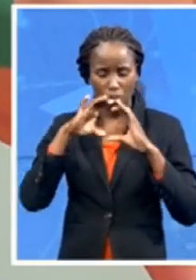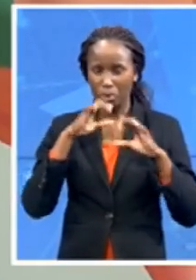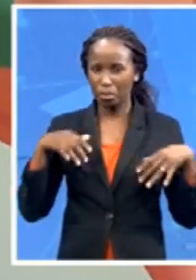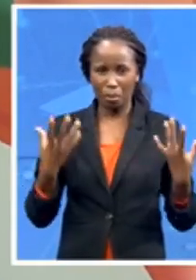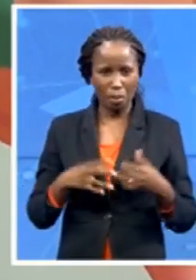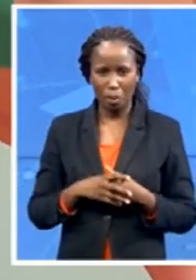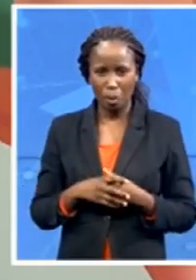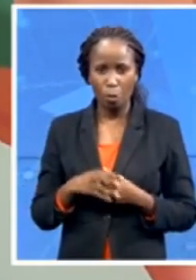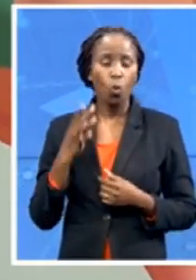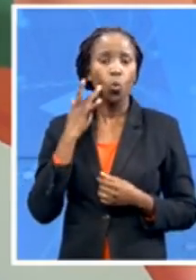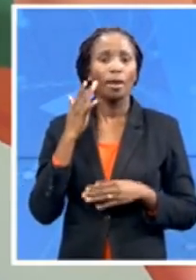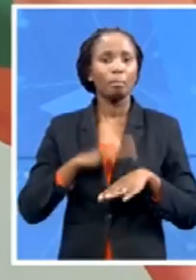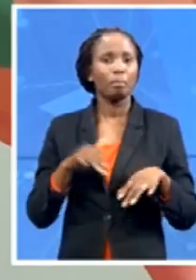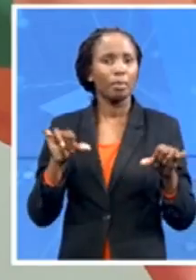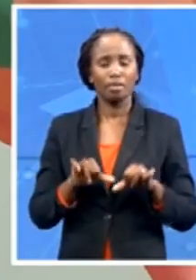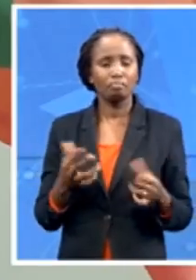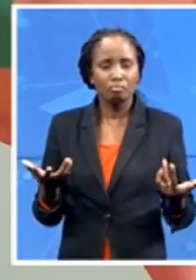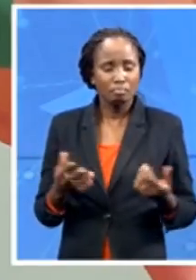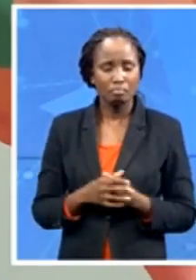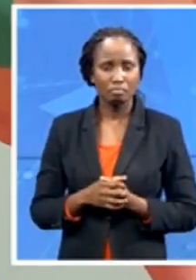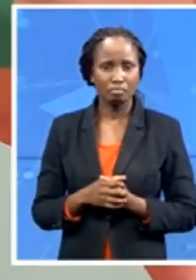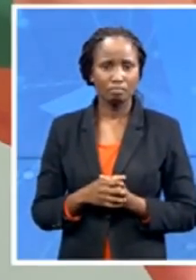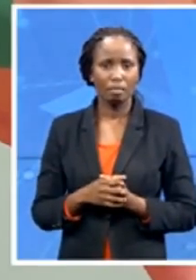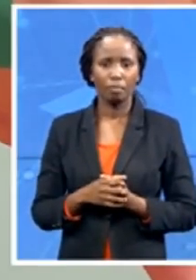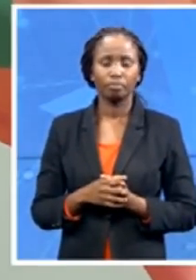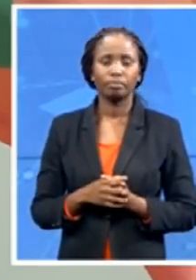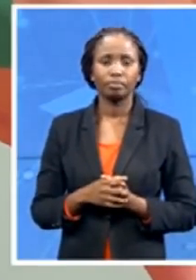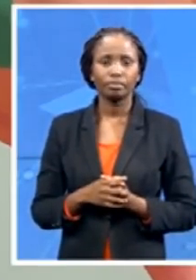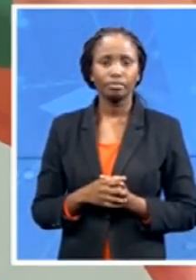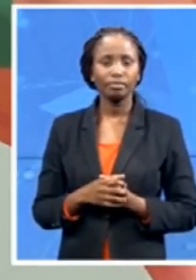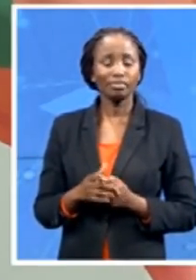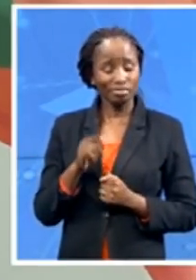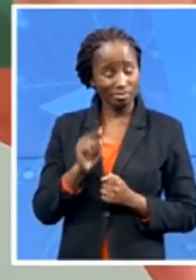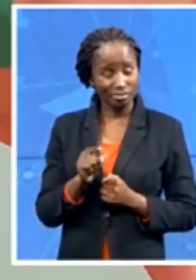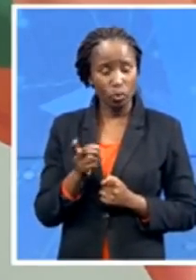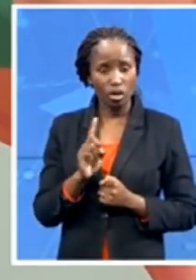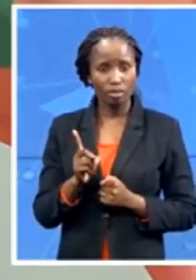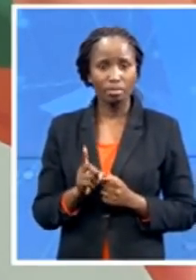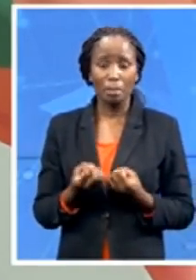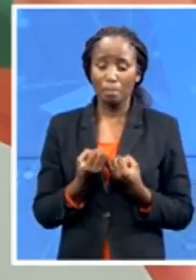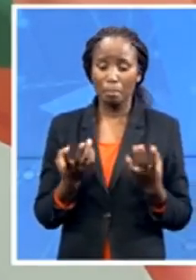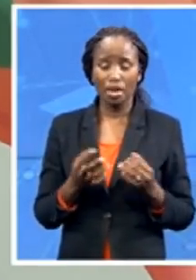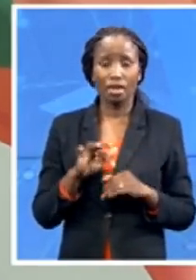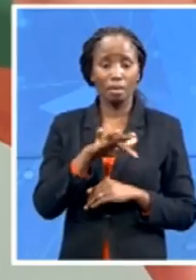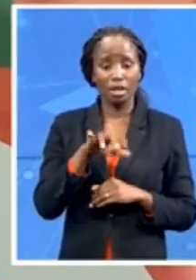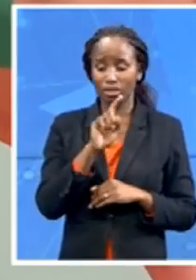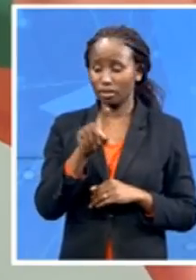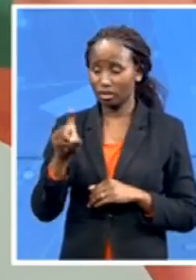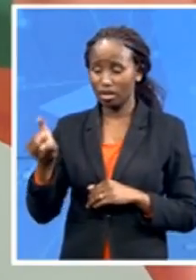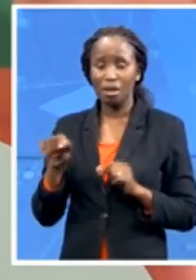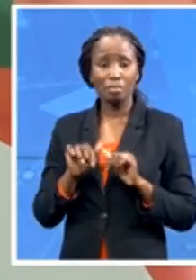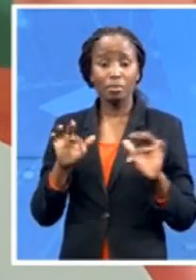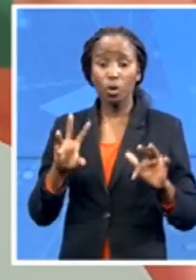Worse still is that people in many places are without water for days,